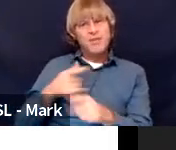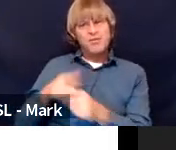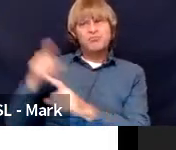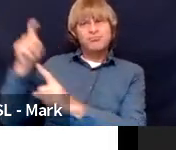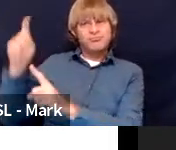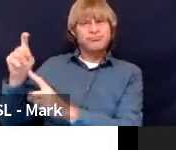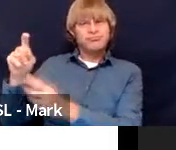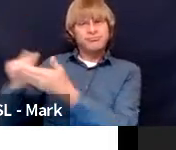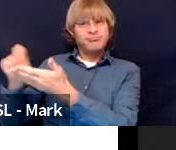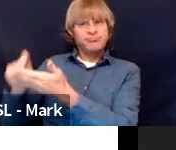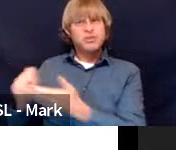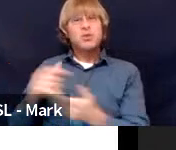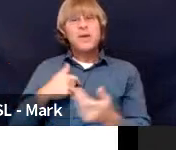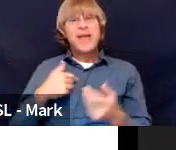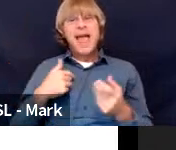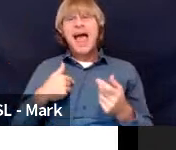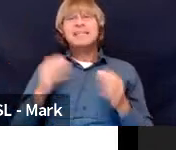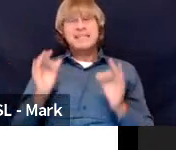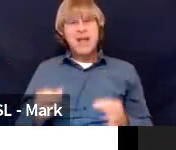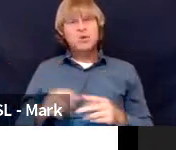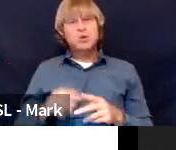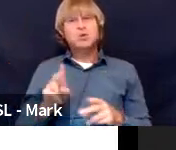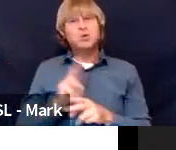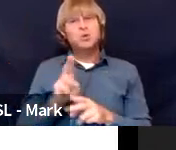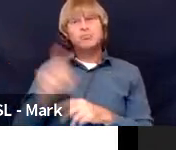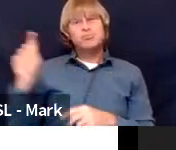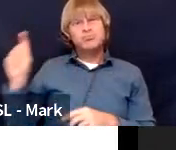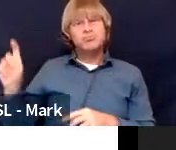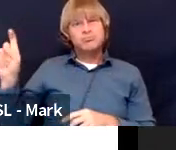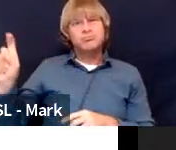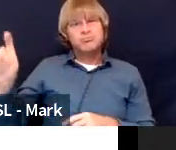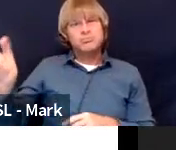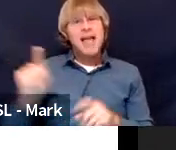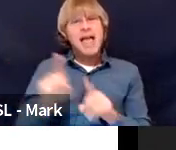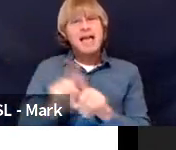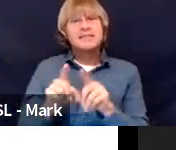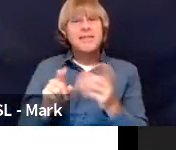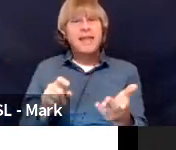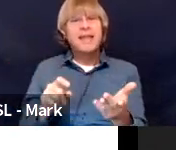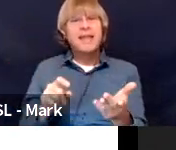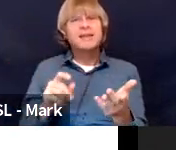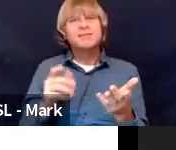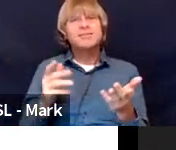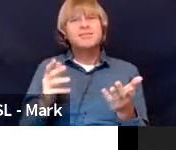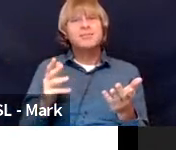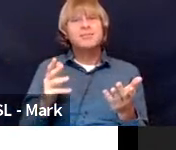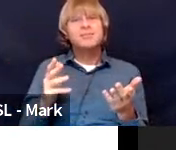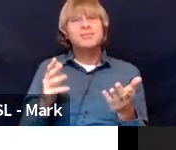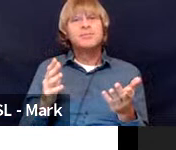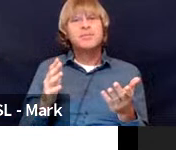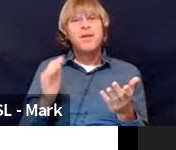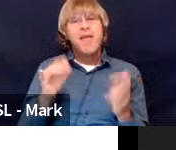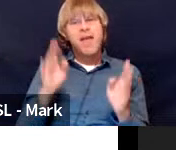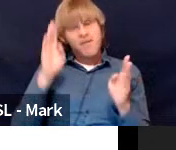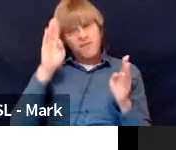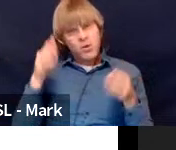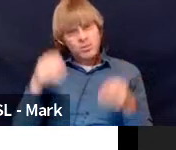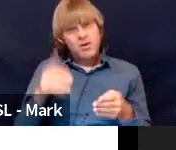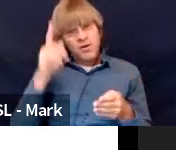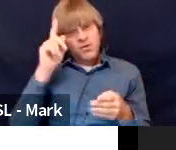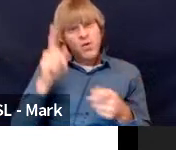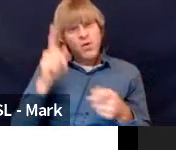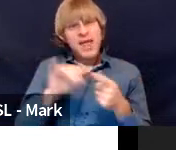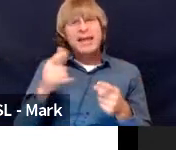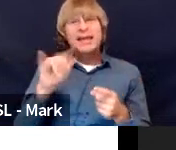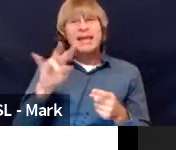So I decided to use them as the the focal point for the Giving